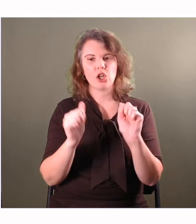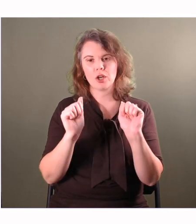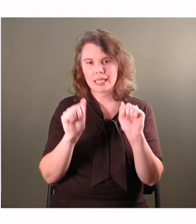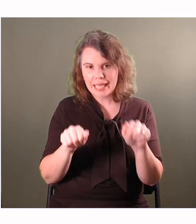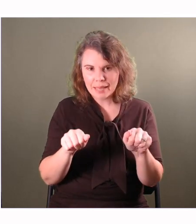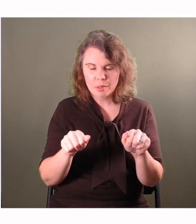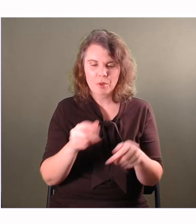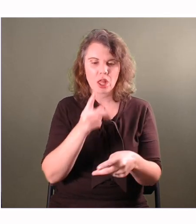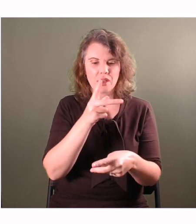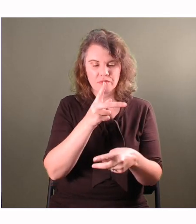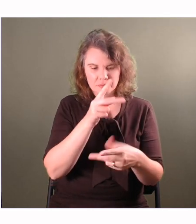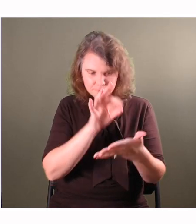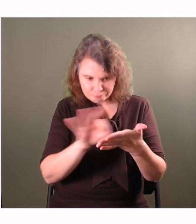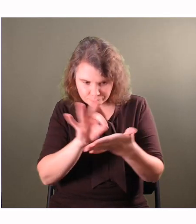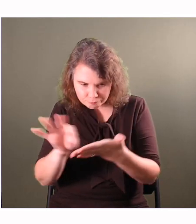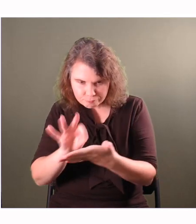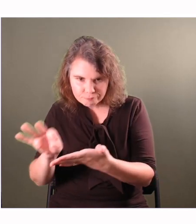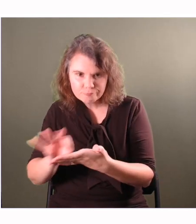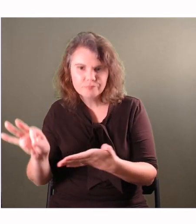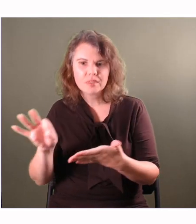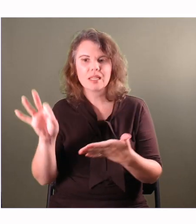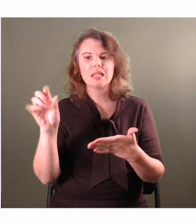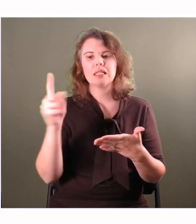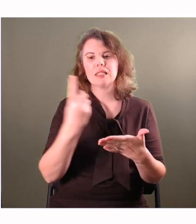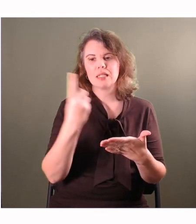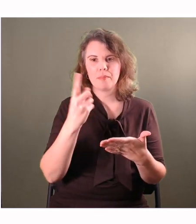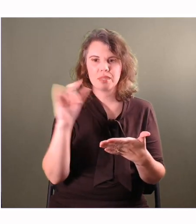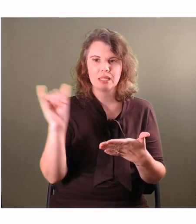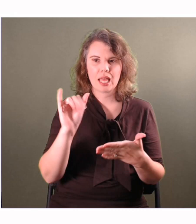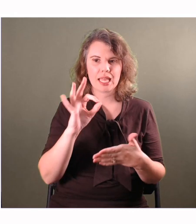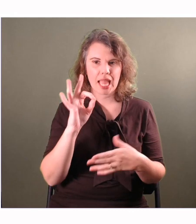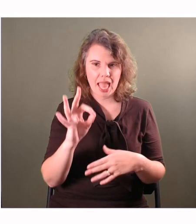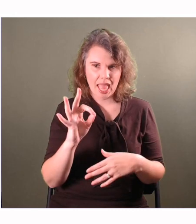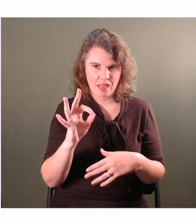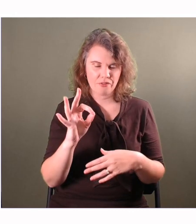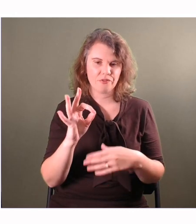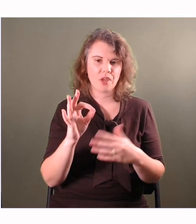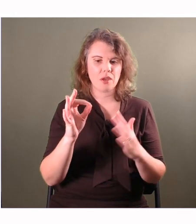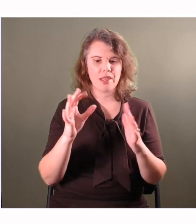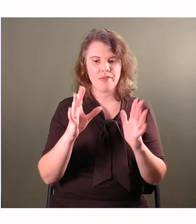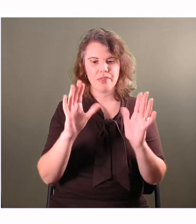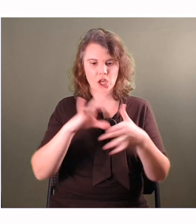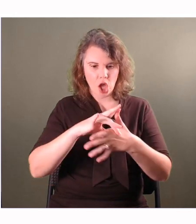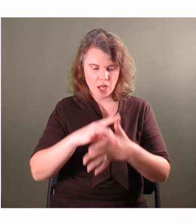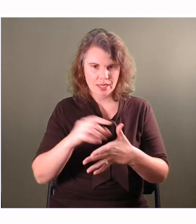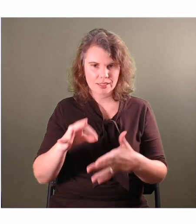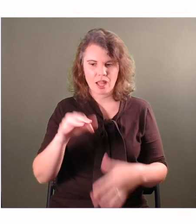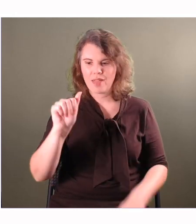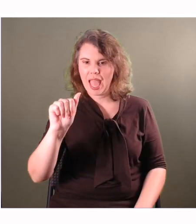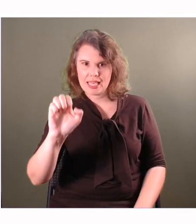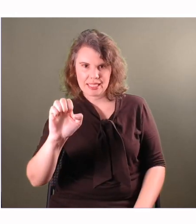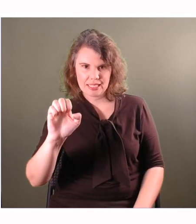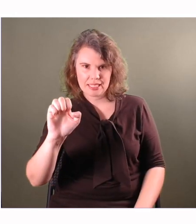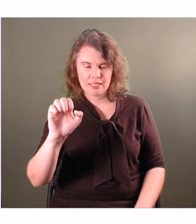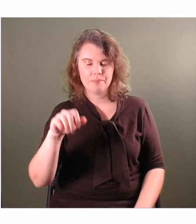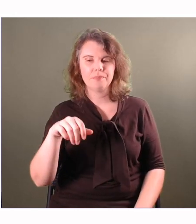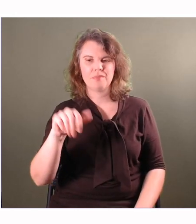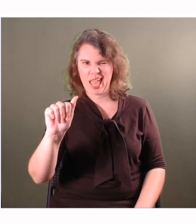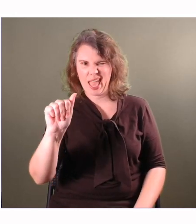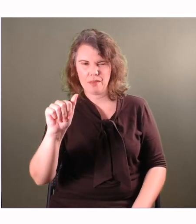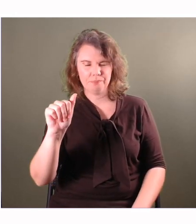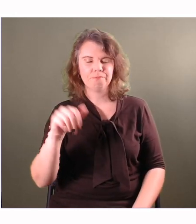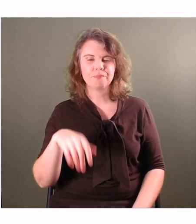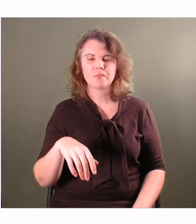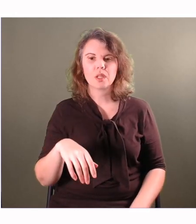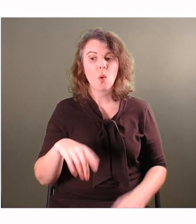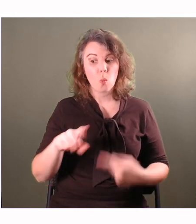representations that are capable of keeping track of something like F in the context of A. What